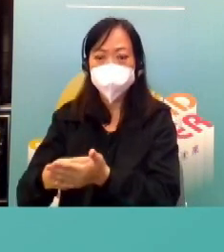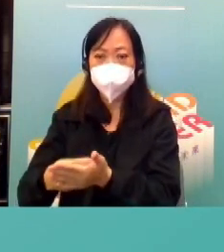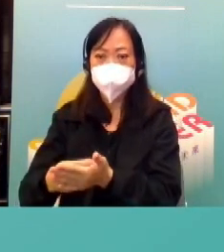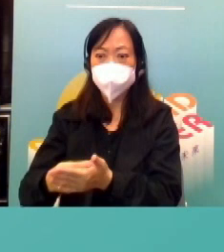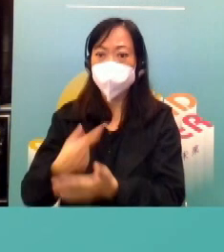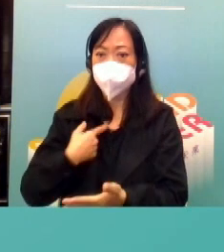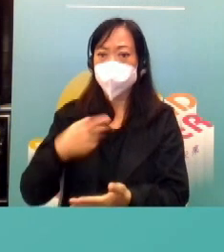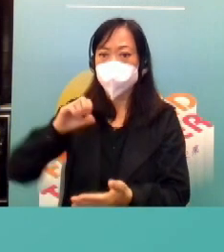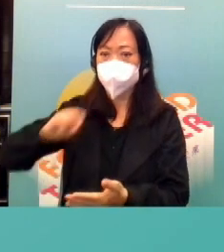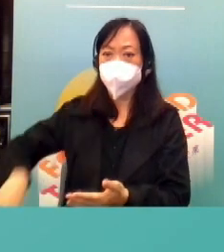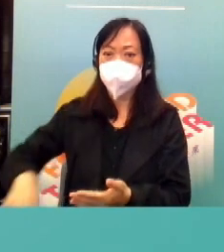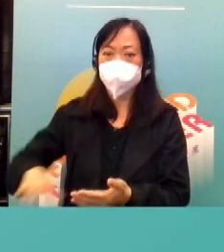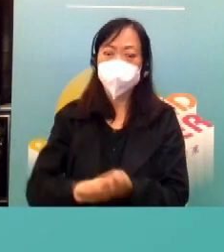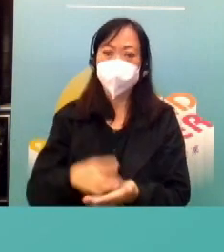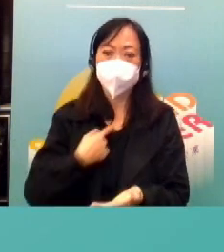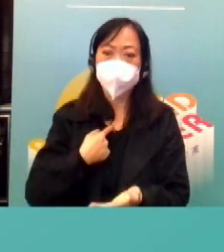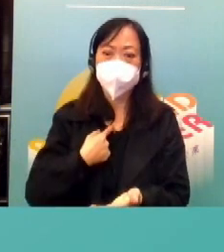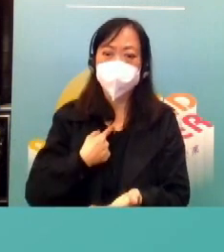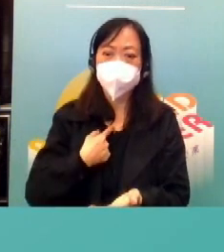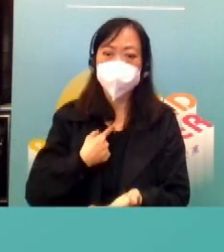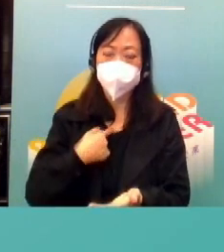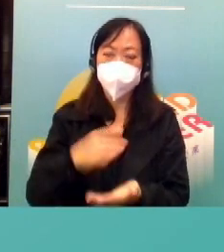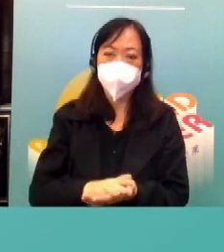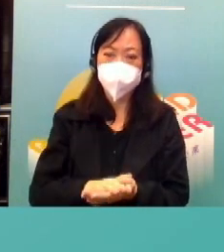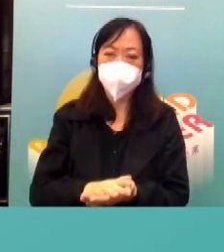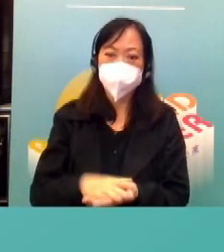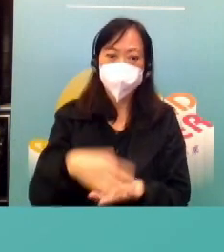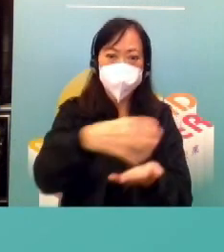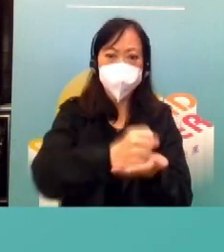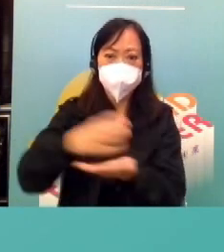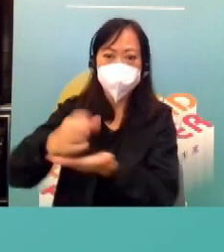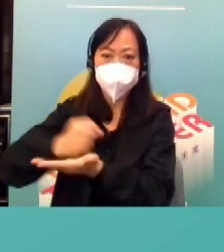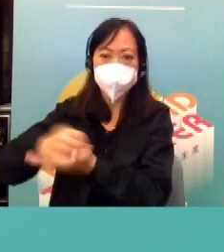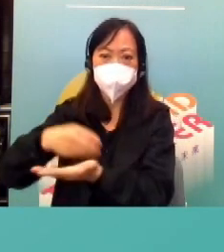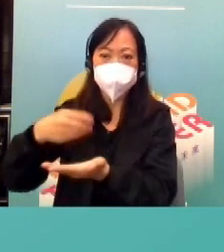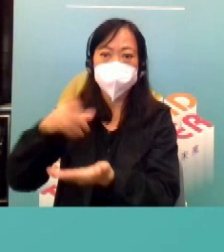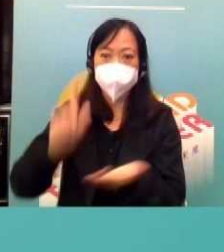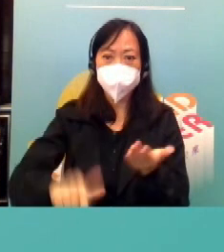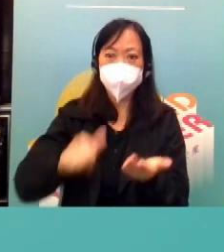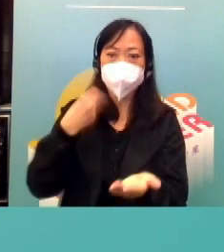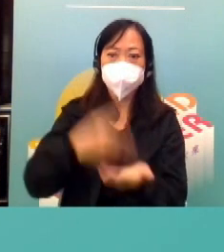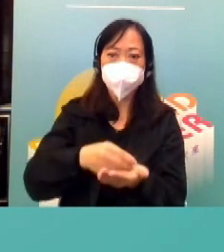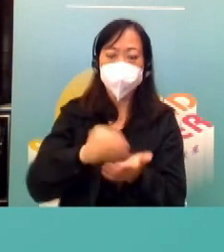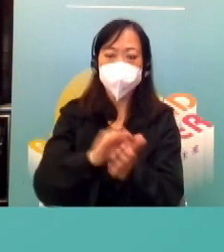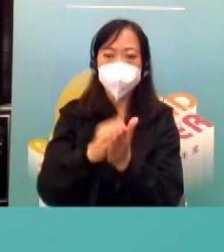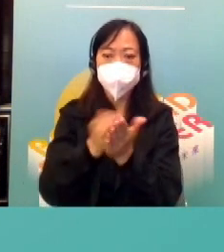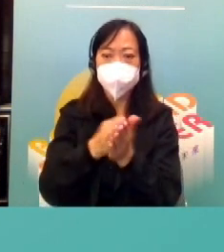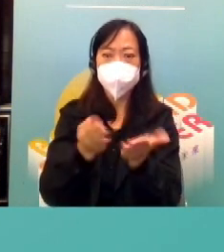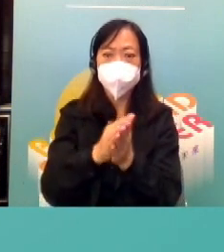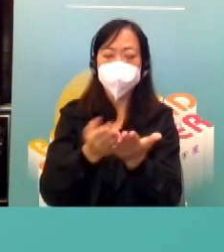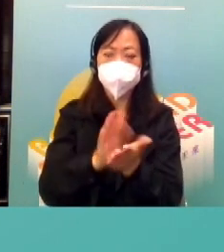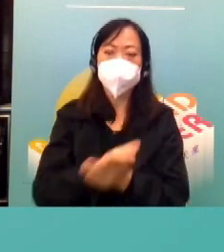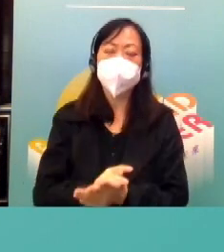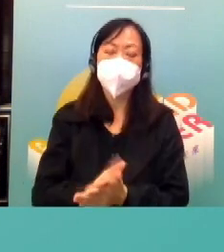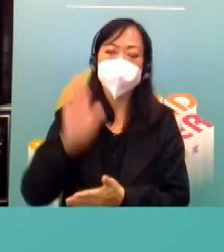sources directly from consumers through an app. So again, this is the kind of innovation bit coming in that has enabled them to collect books directly